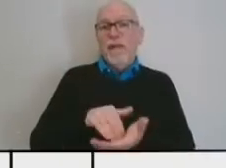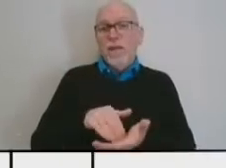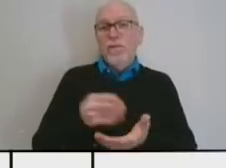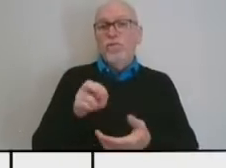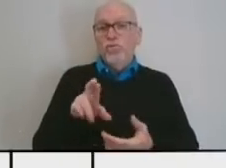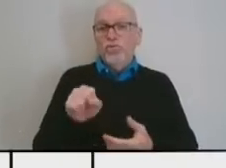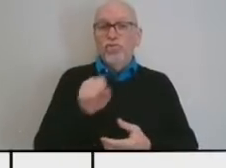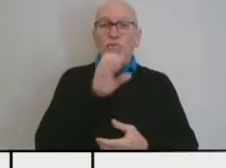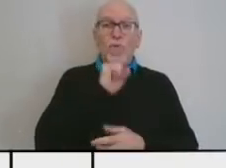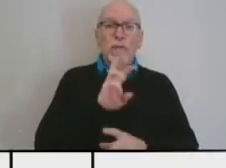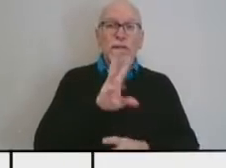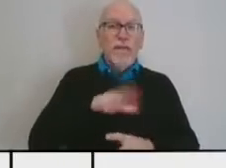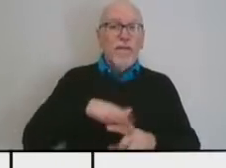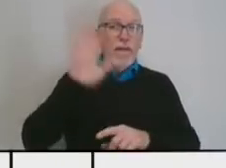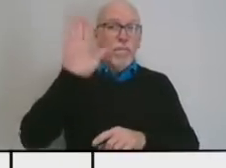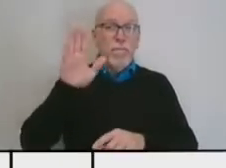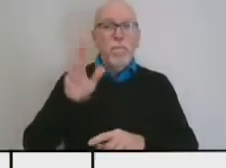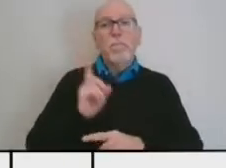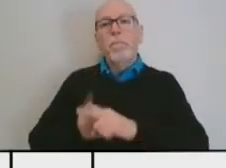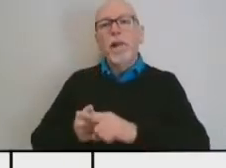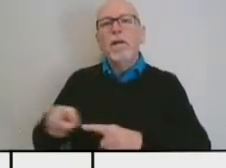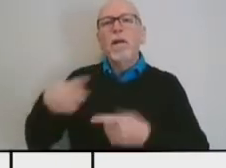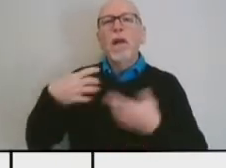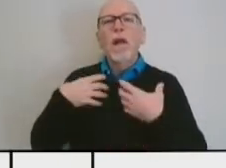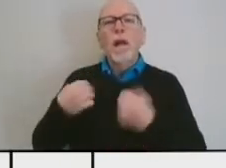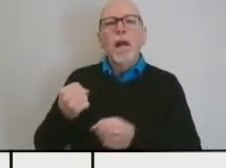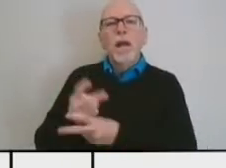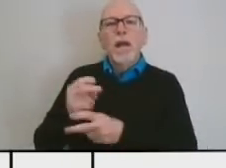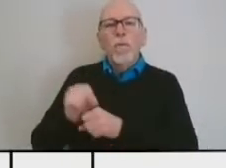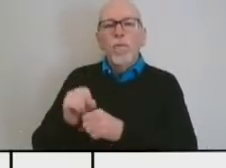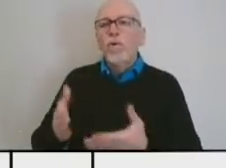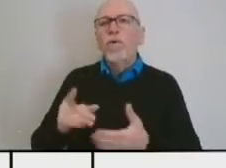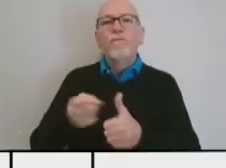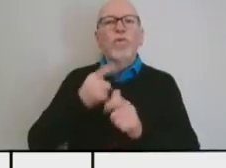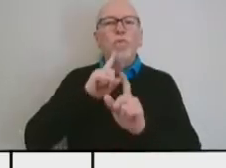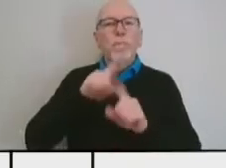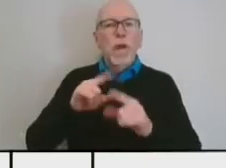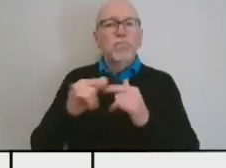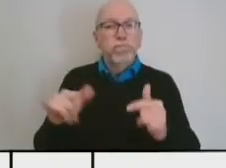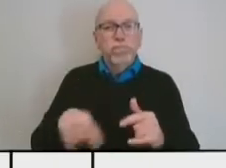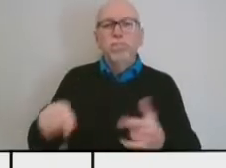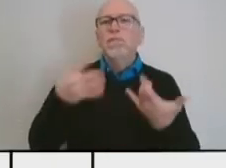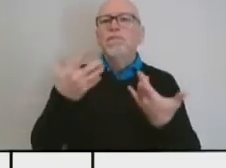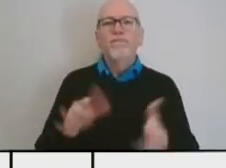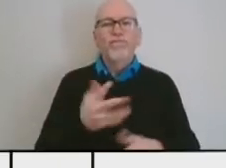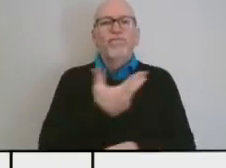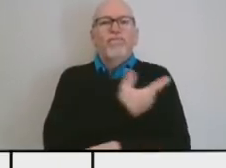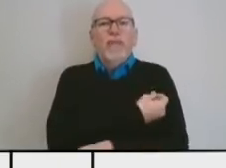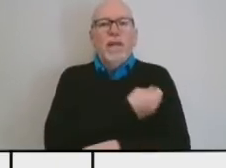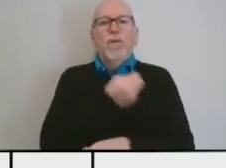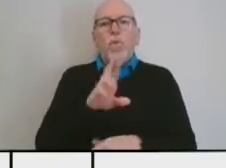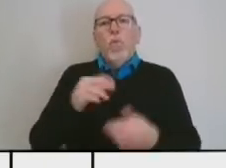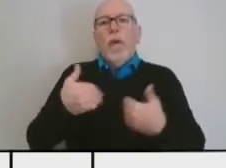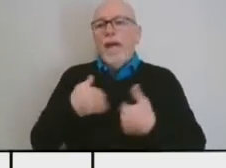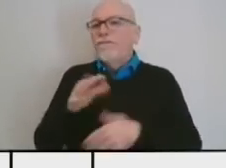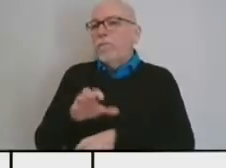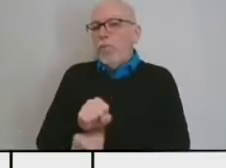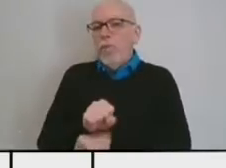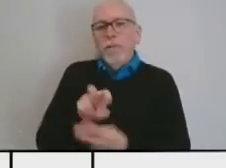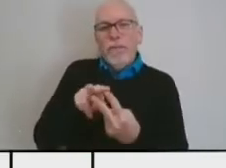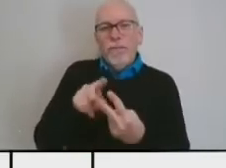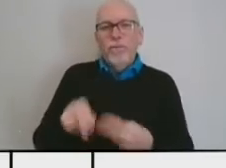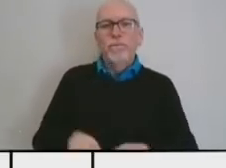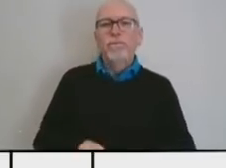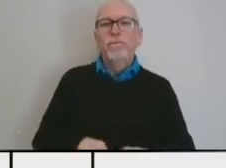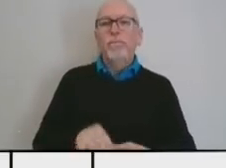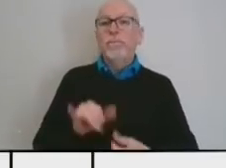ages 65 and older, along with our healthcare workers and first responders, have been vaccinated or have an upcoming appointment. That